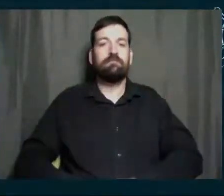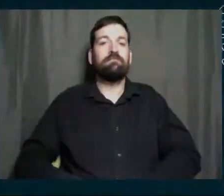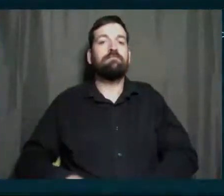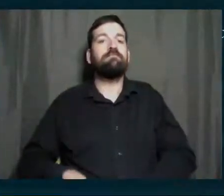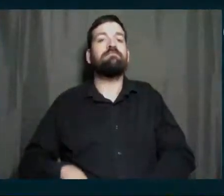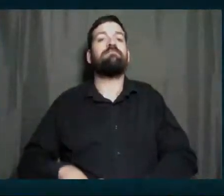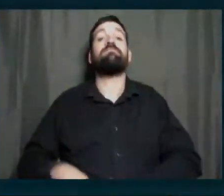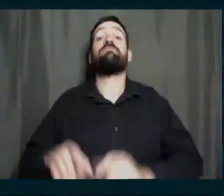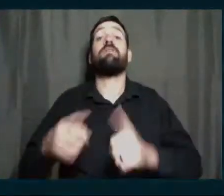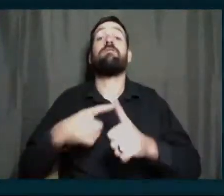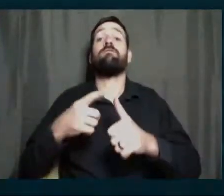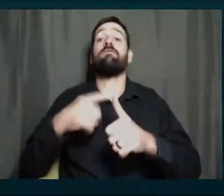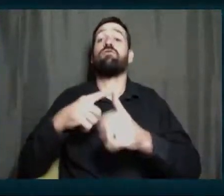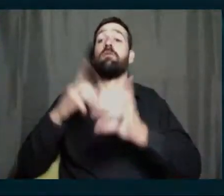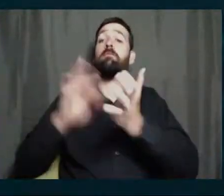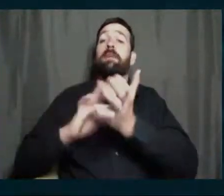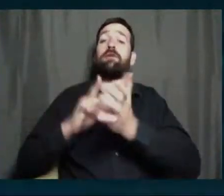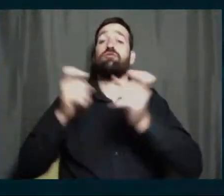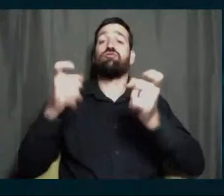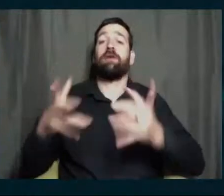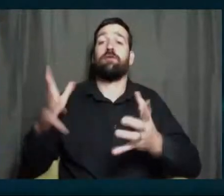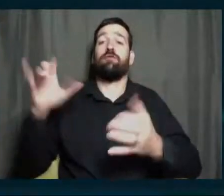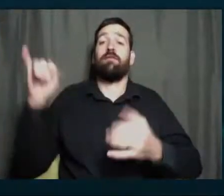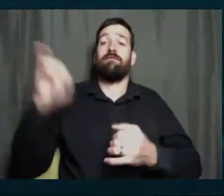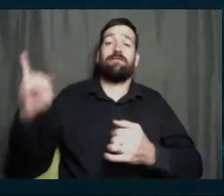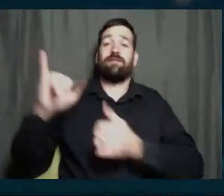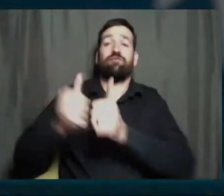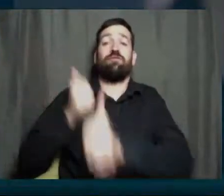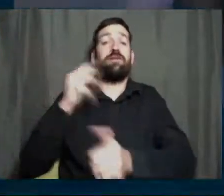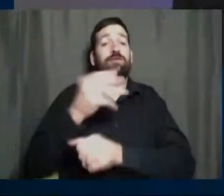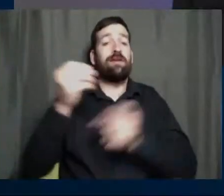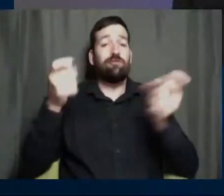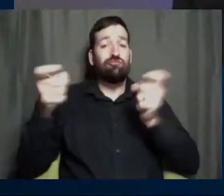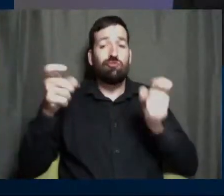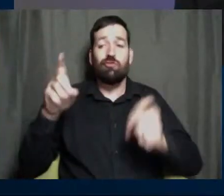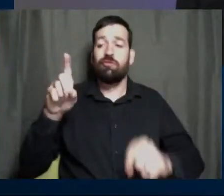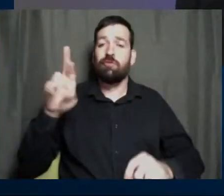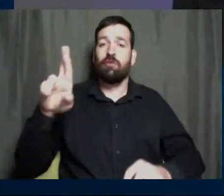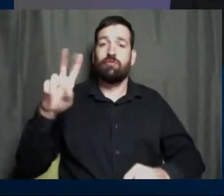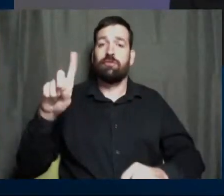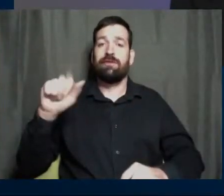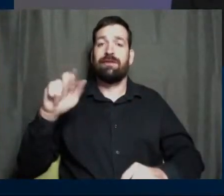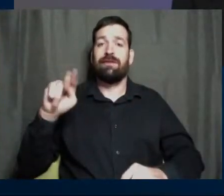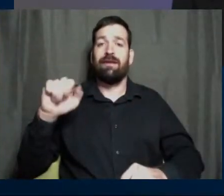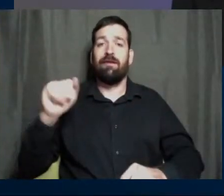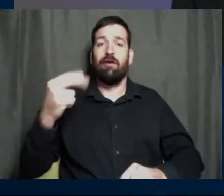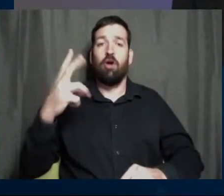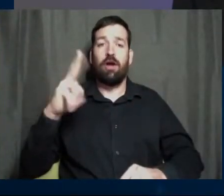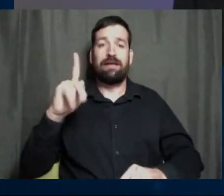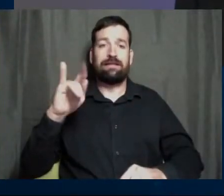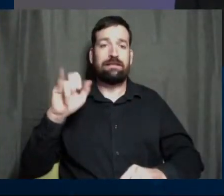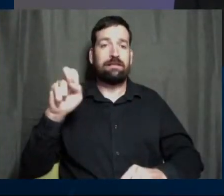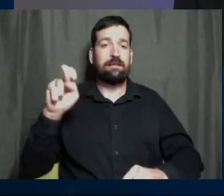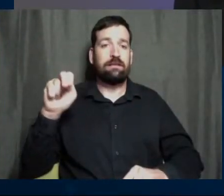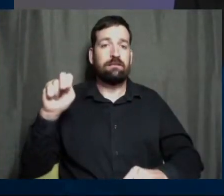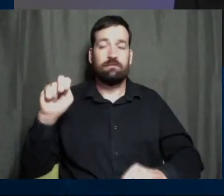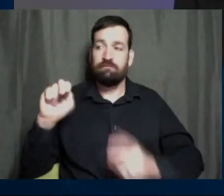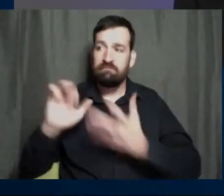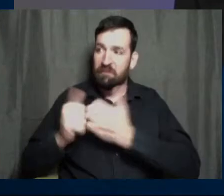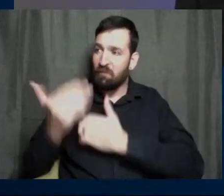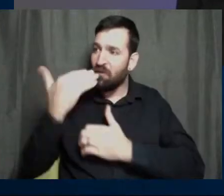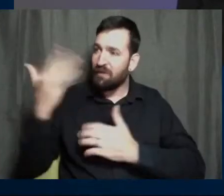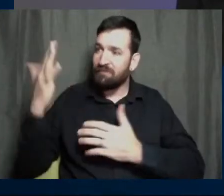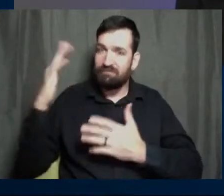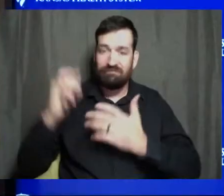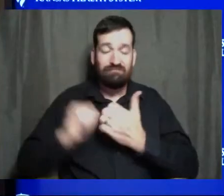Infection Prevention and Control, Dr. Dana Hawkinson, joins us here on this Monday. Good morning to you. Hi. Hi. How did we do over the weekend?